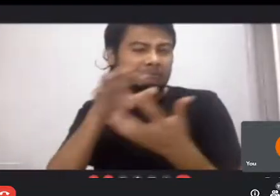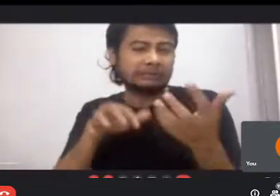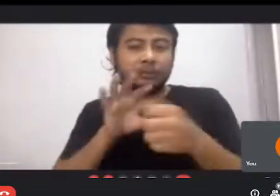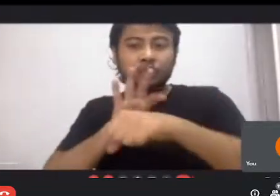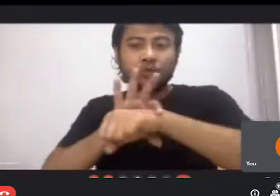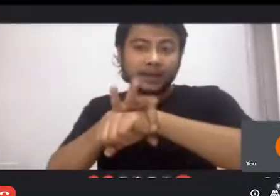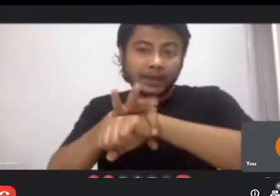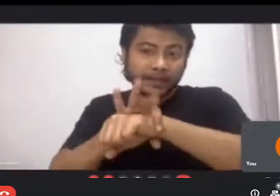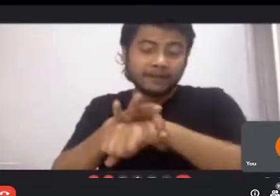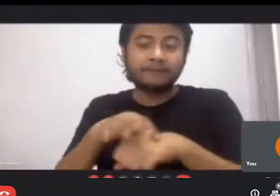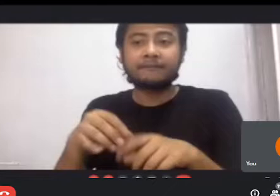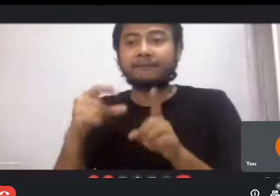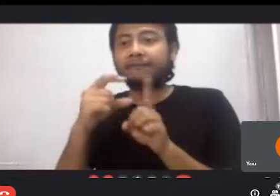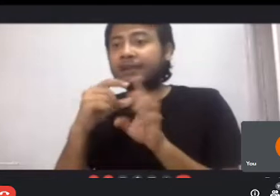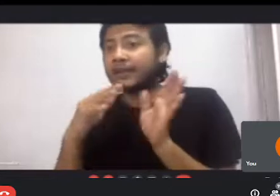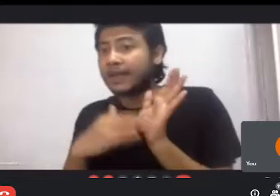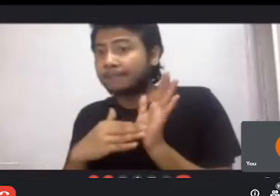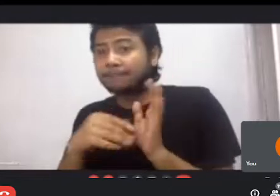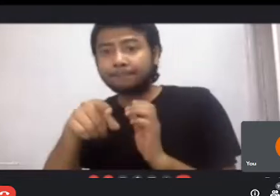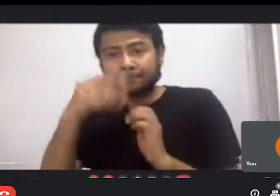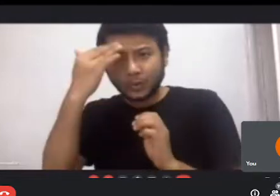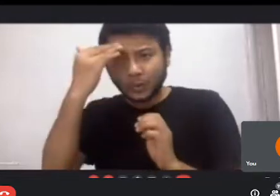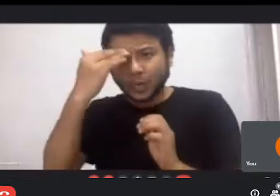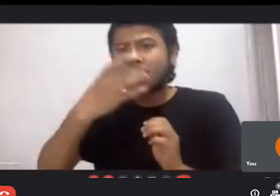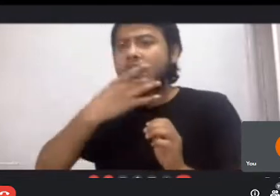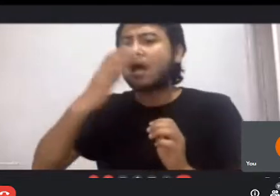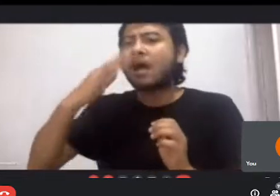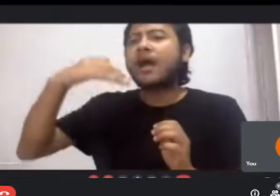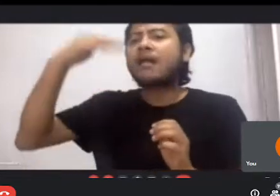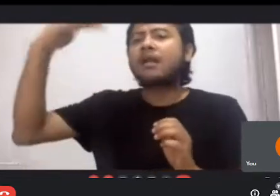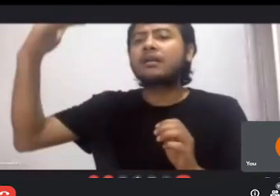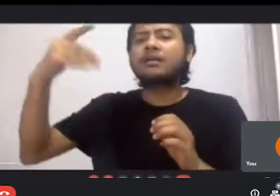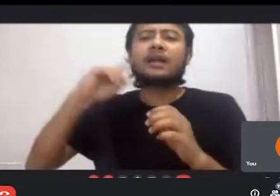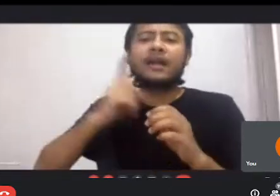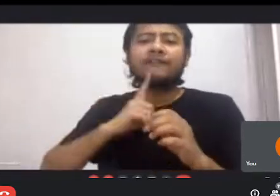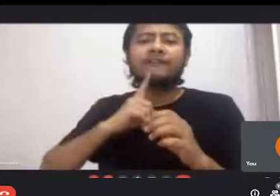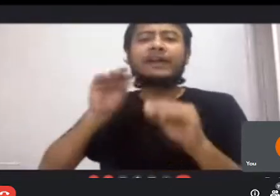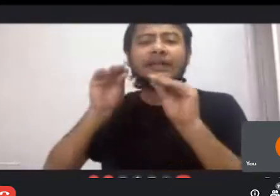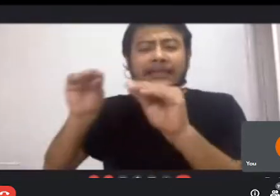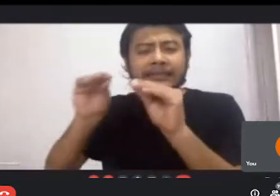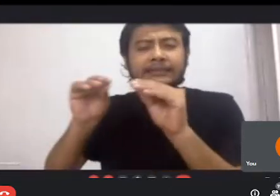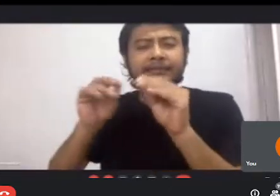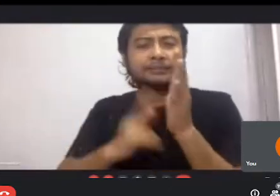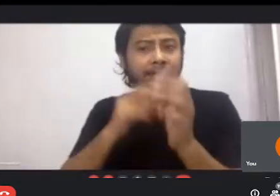adult initiatives in India on literacy? Can you add something?